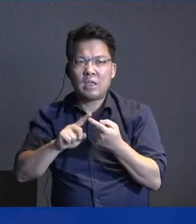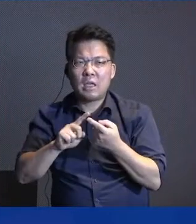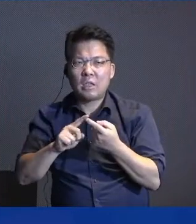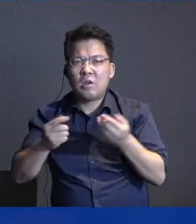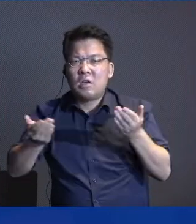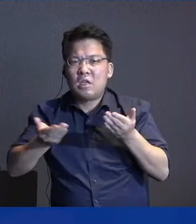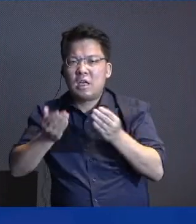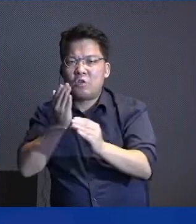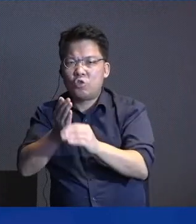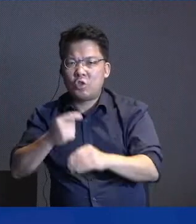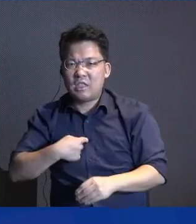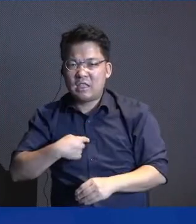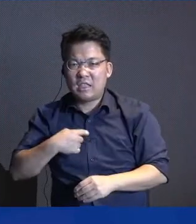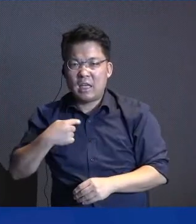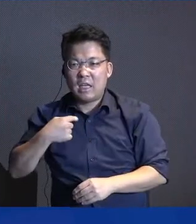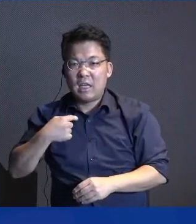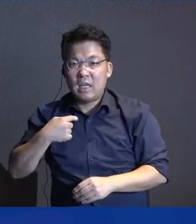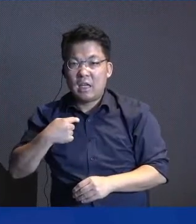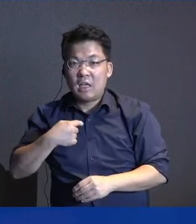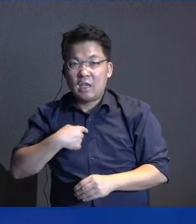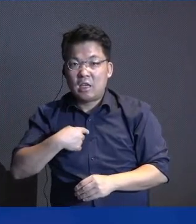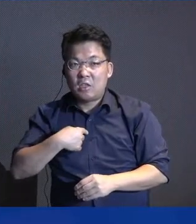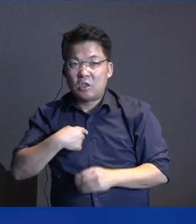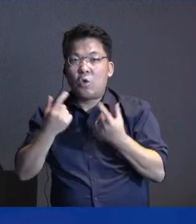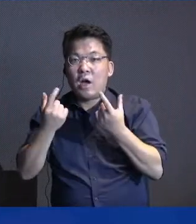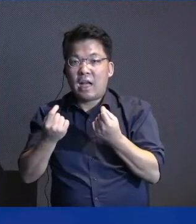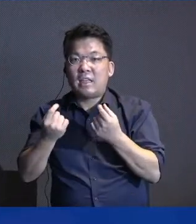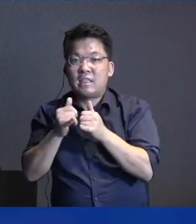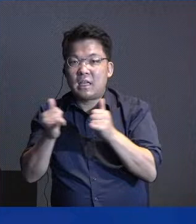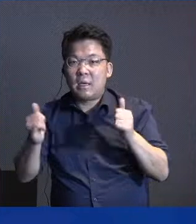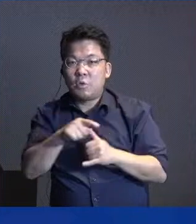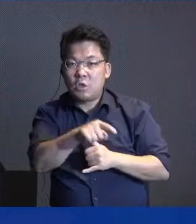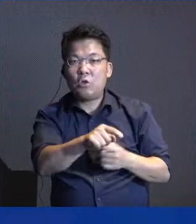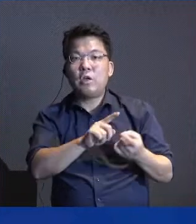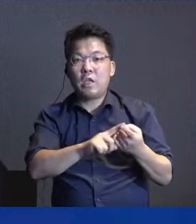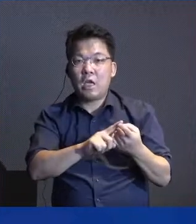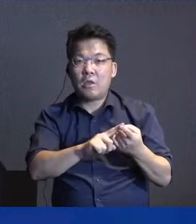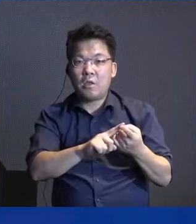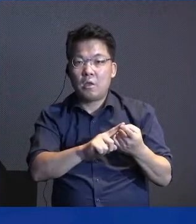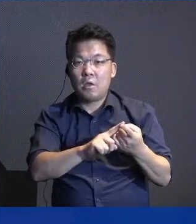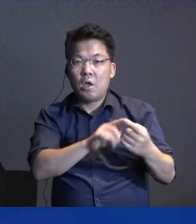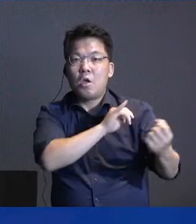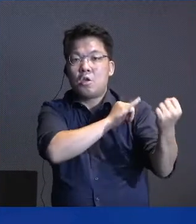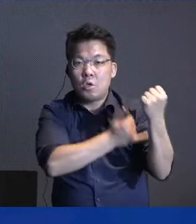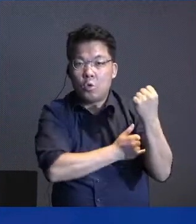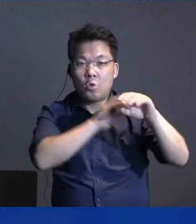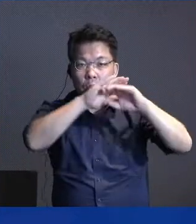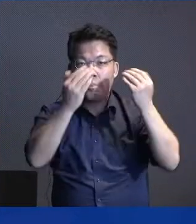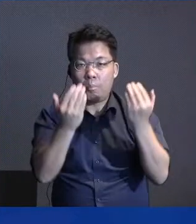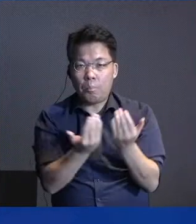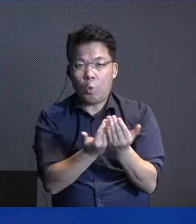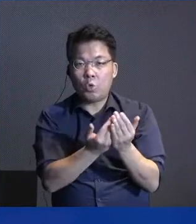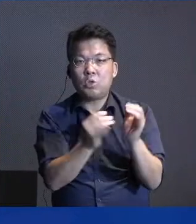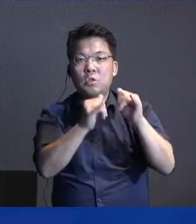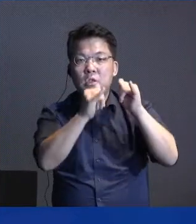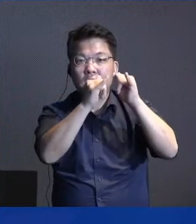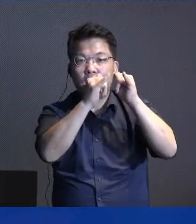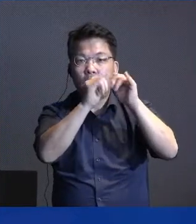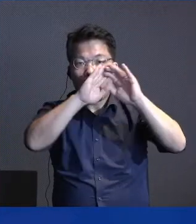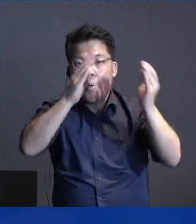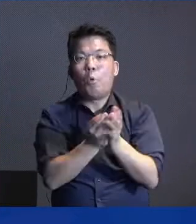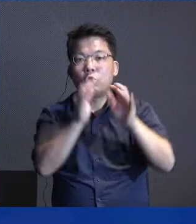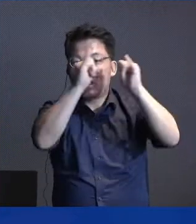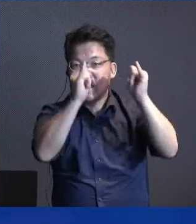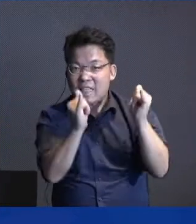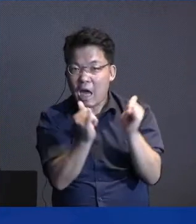is that because this is very much implied, we do not really take an extra step or a measure to protect these